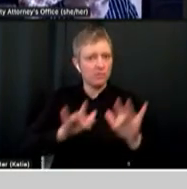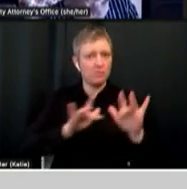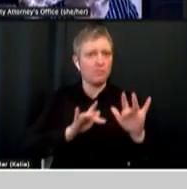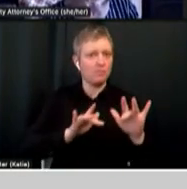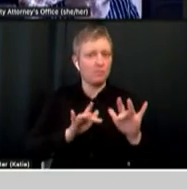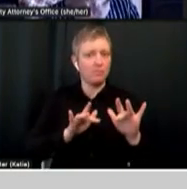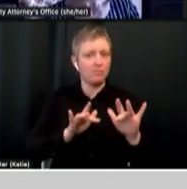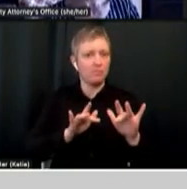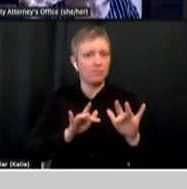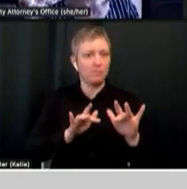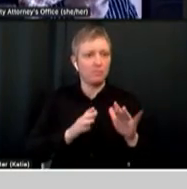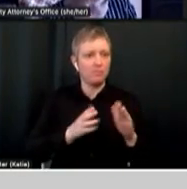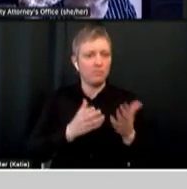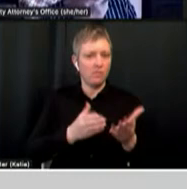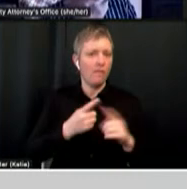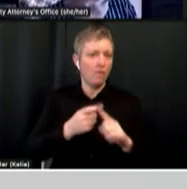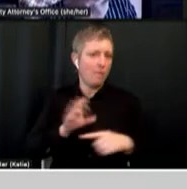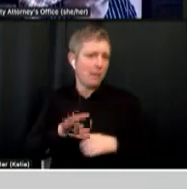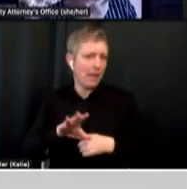tape,